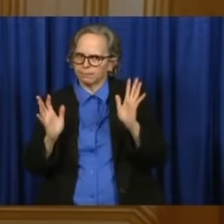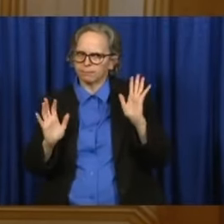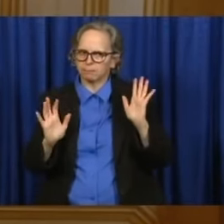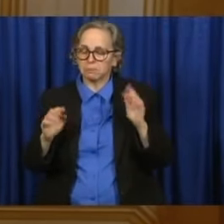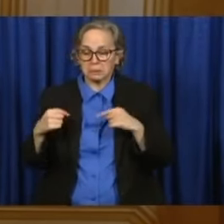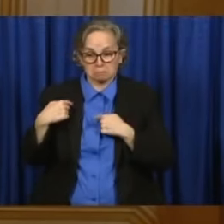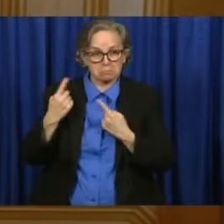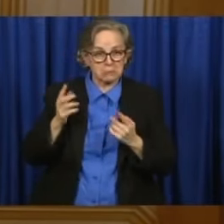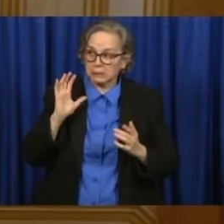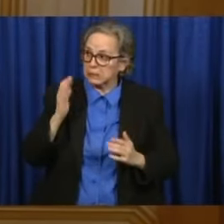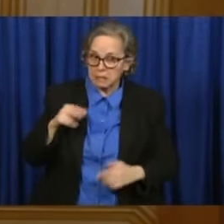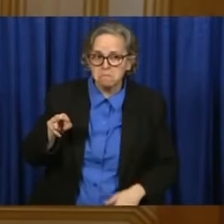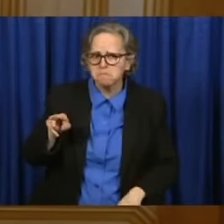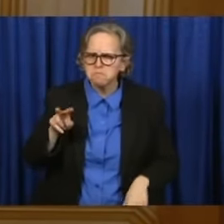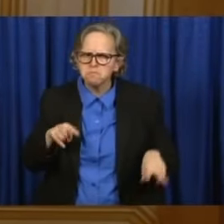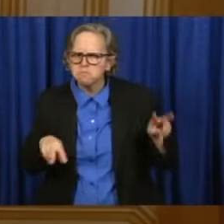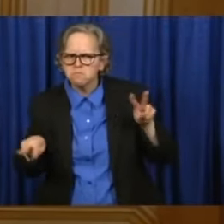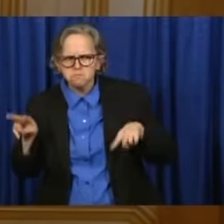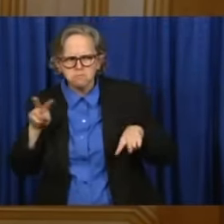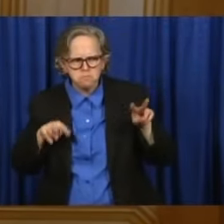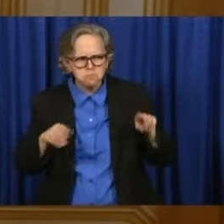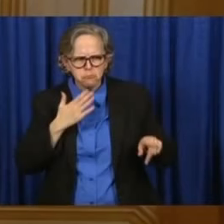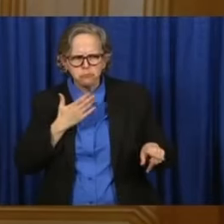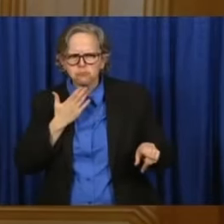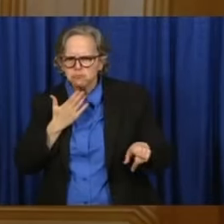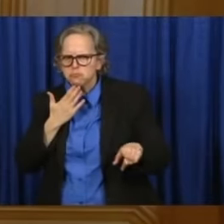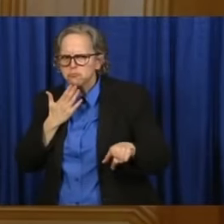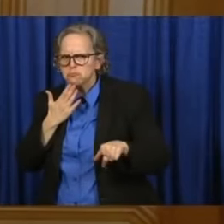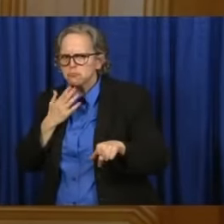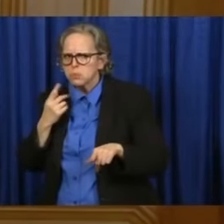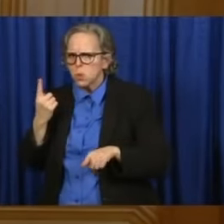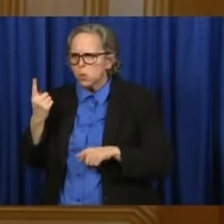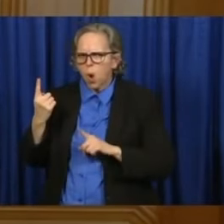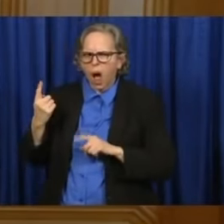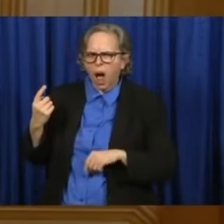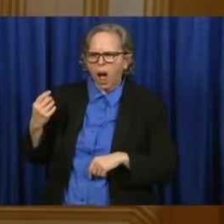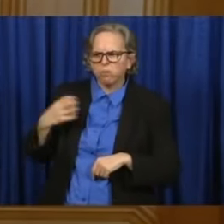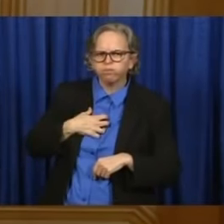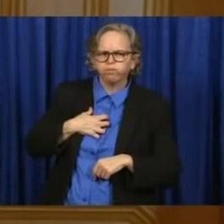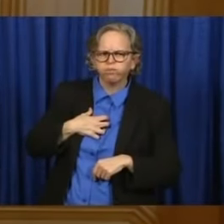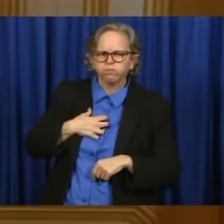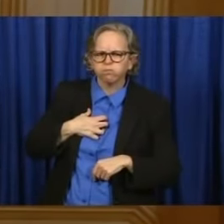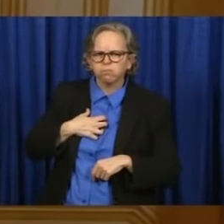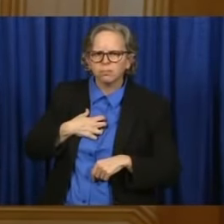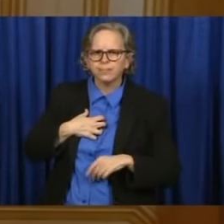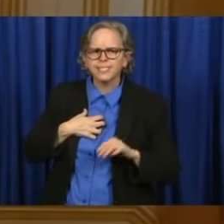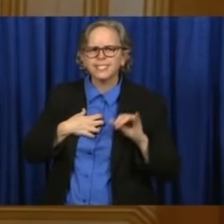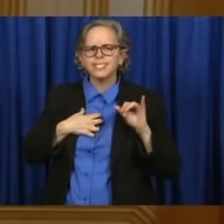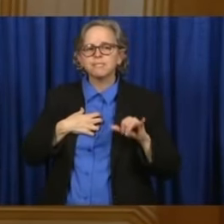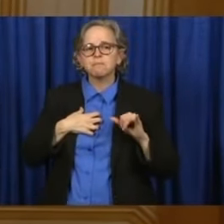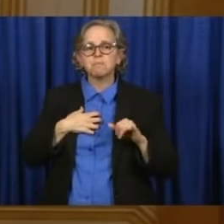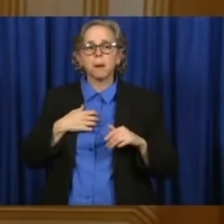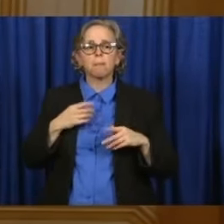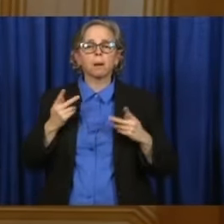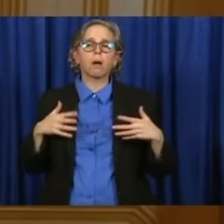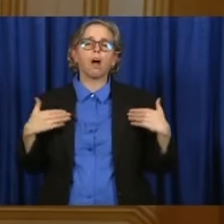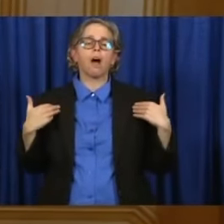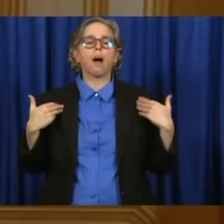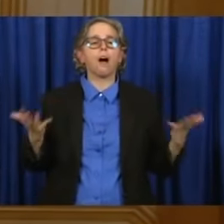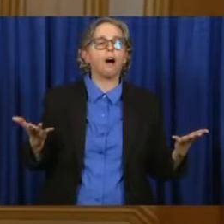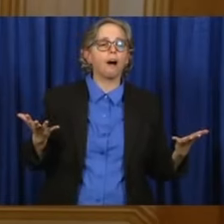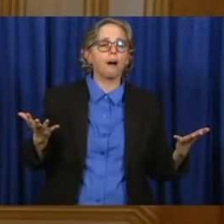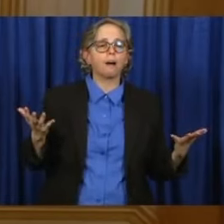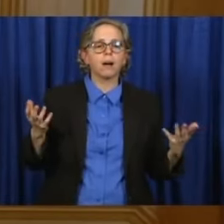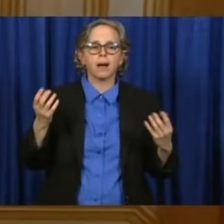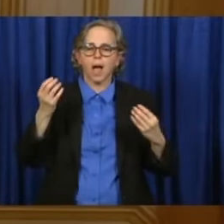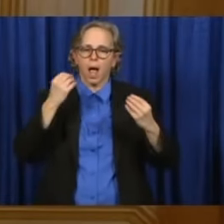judgment. The one complaint we've had is that there are some people who are going ahead and having the full-blown reception. So